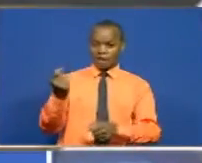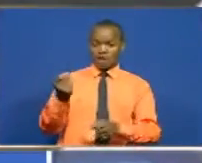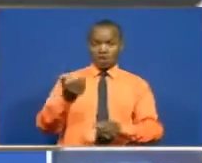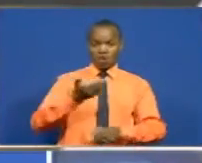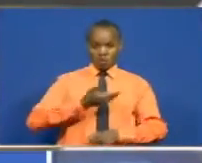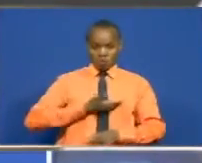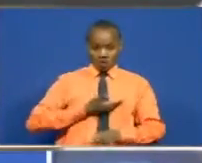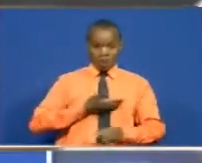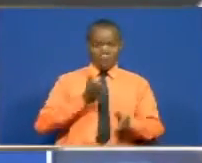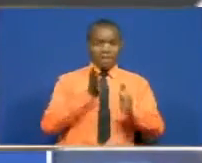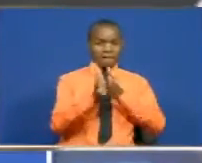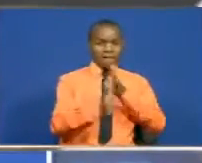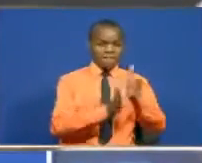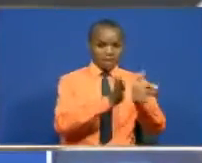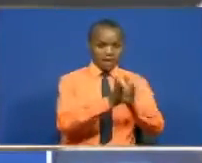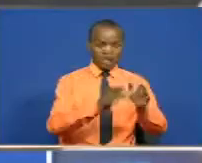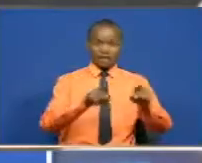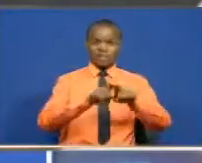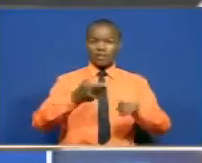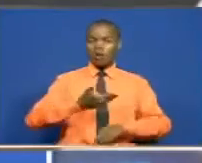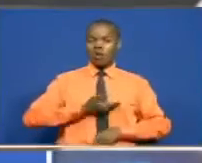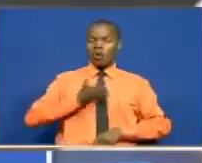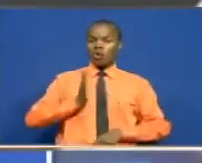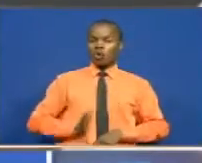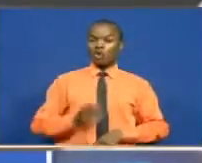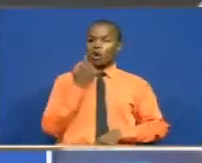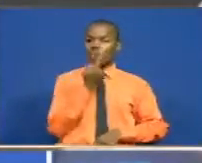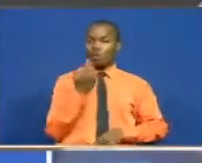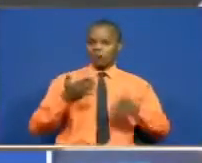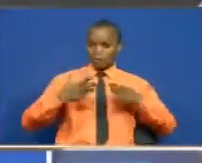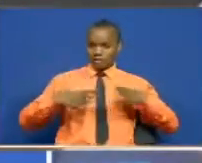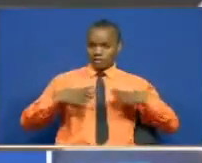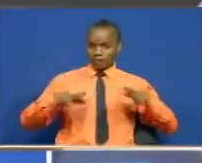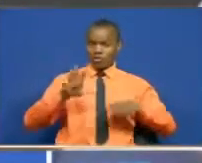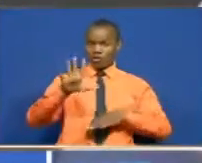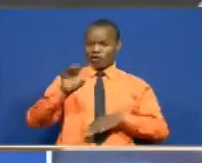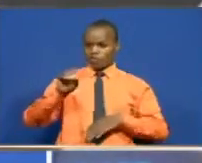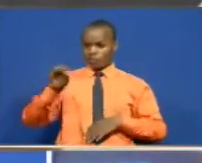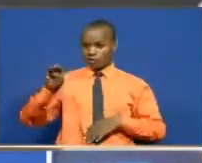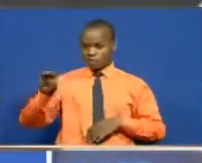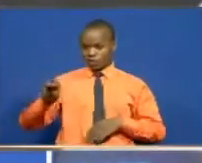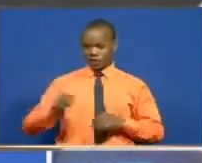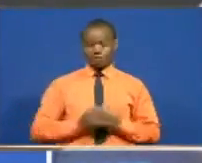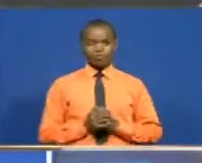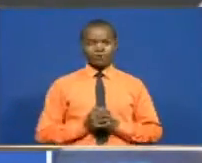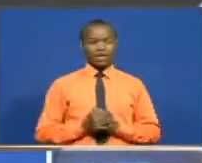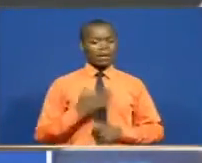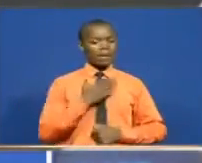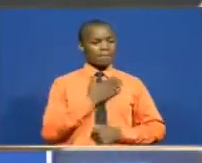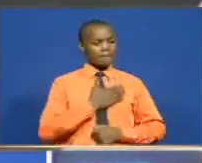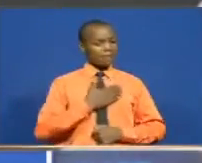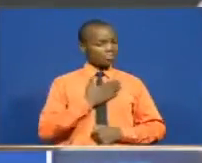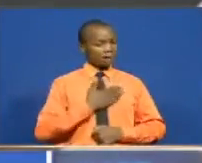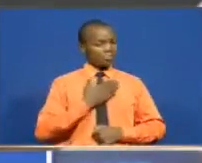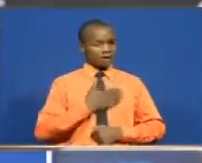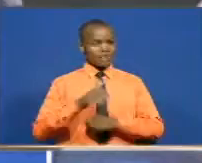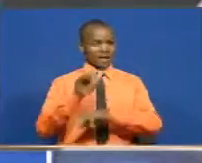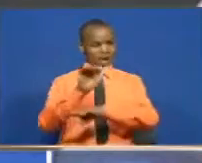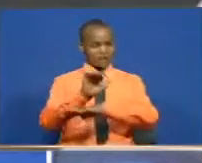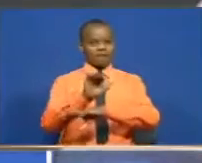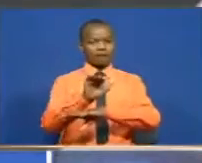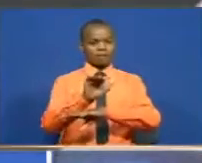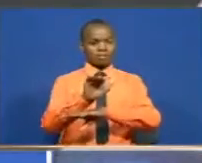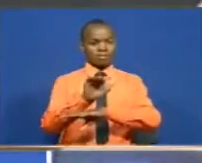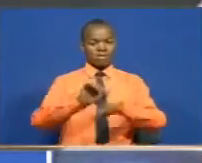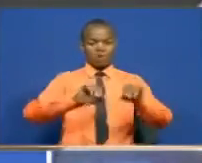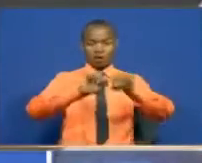its owners are 50 million. Kenyans, and please, I ask you to refrain